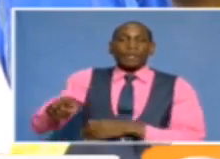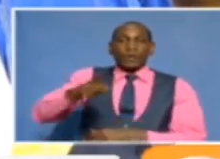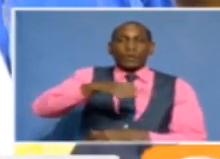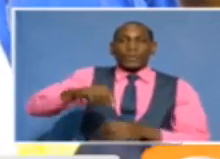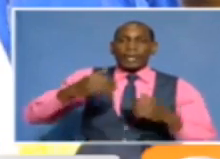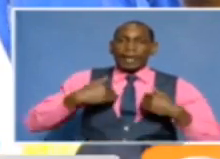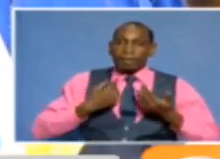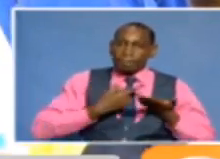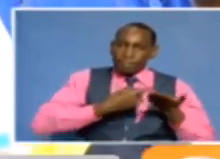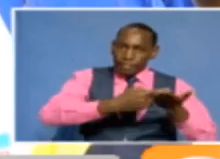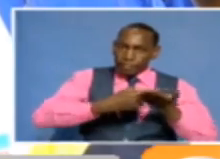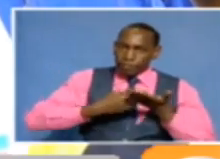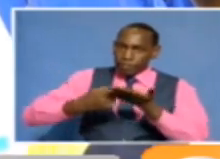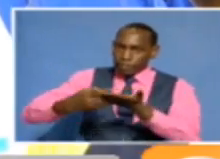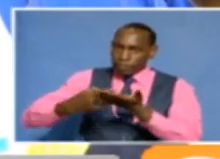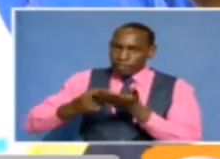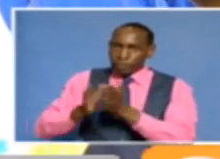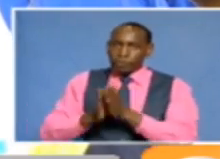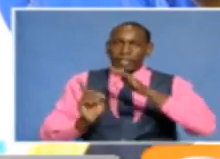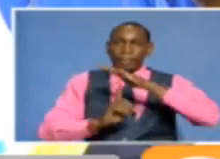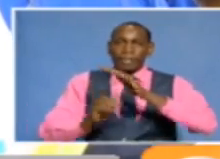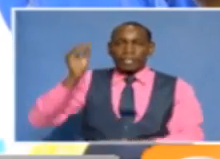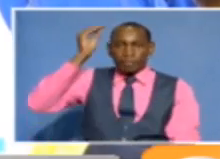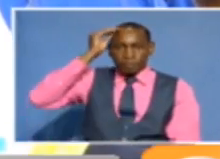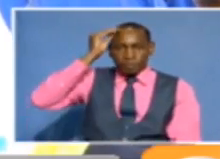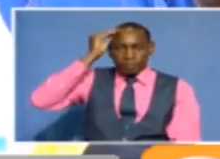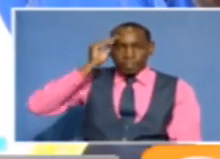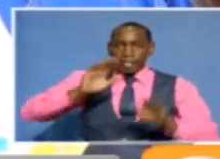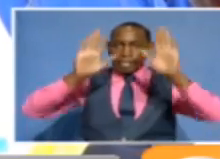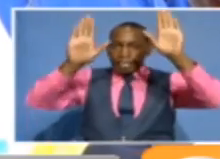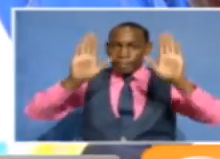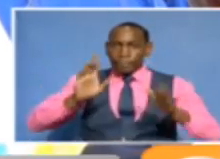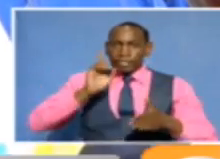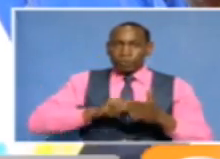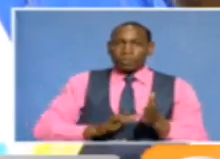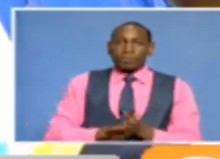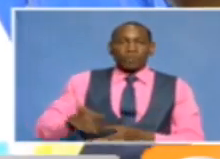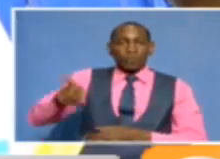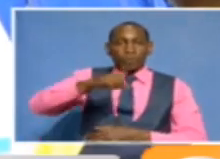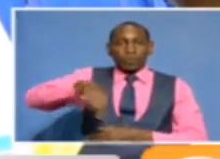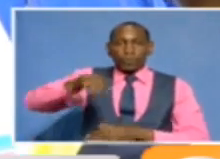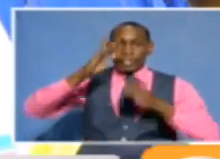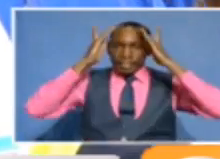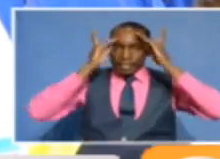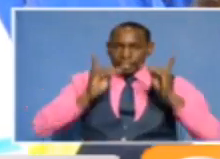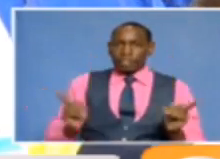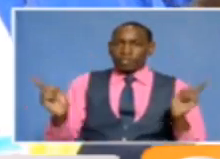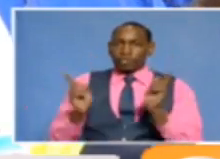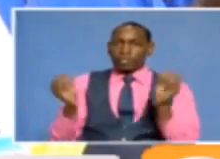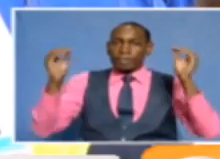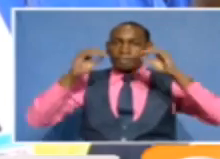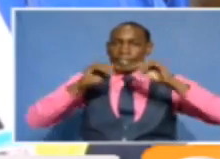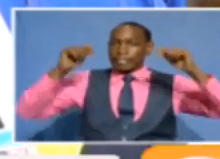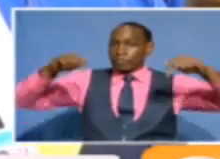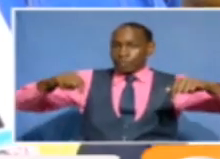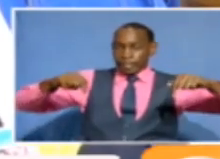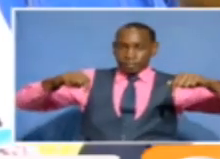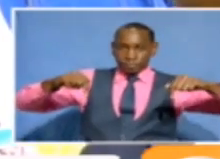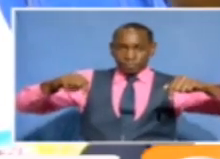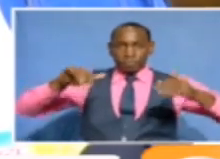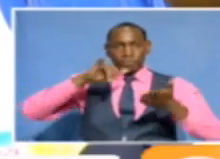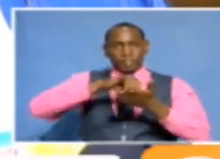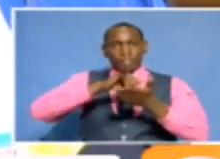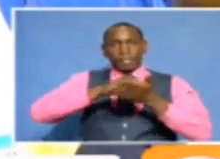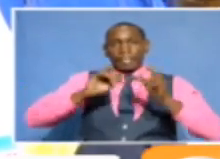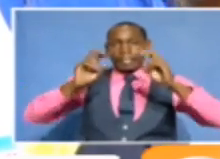having a lot of discussions with the Ministry of Education, and in principle, we have decided in our short meeting here today that